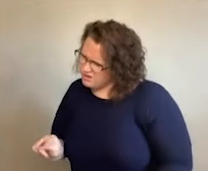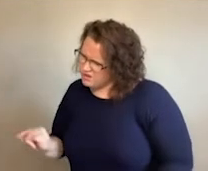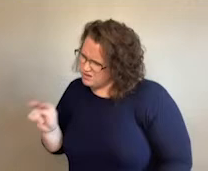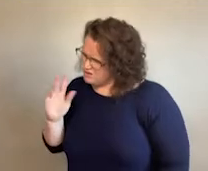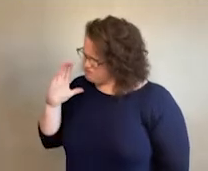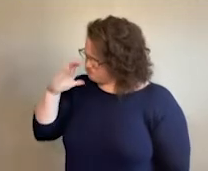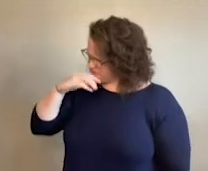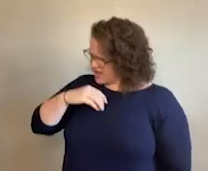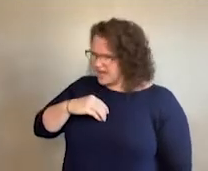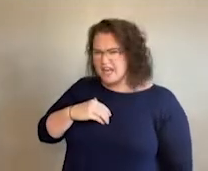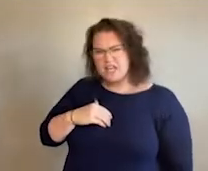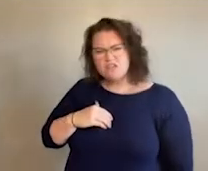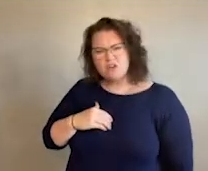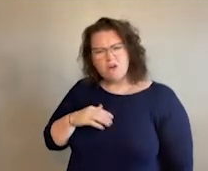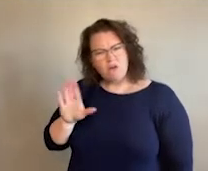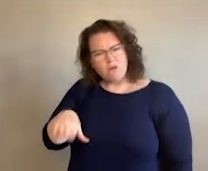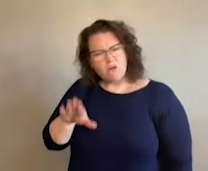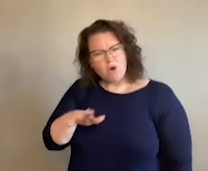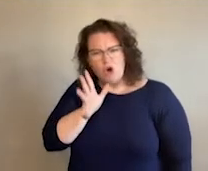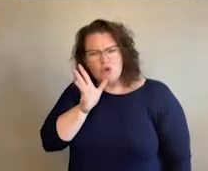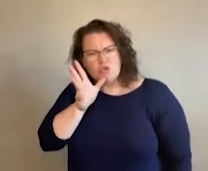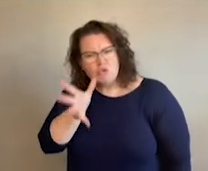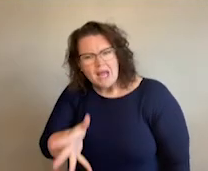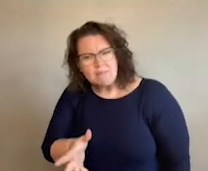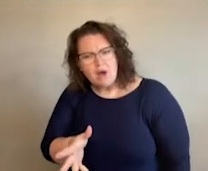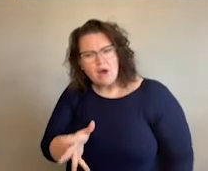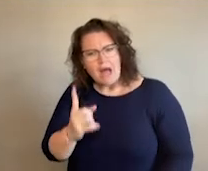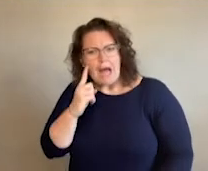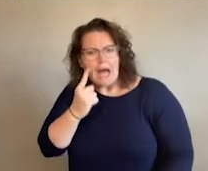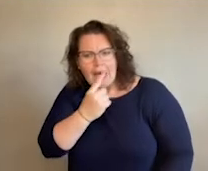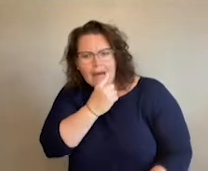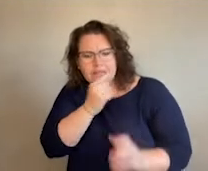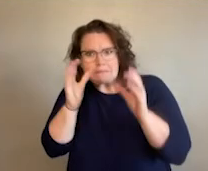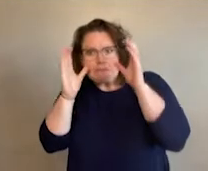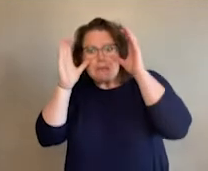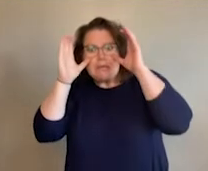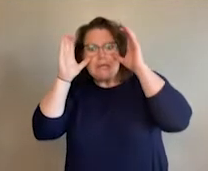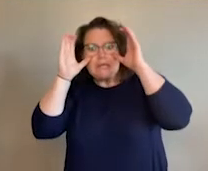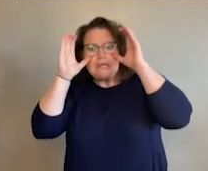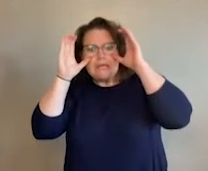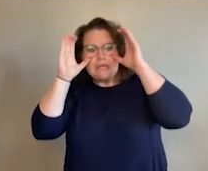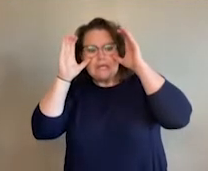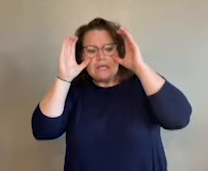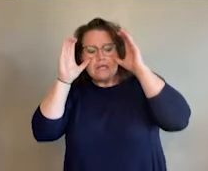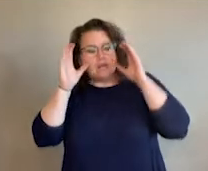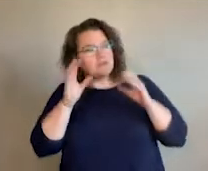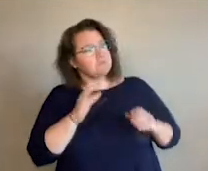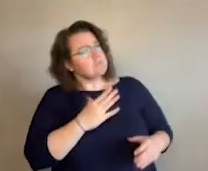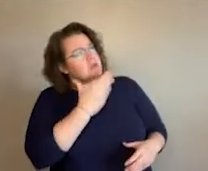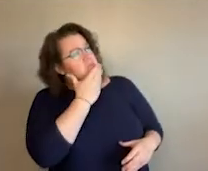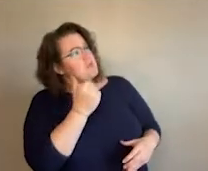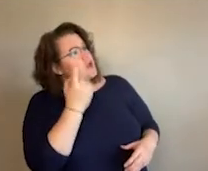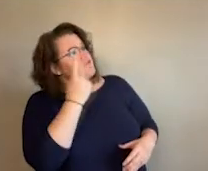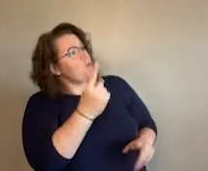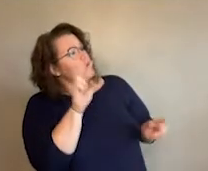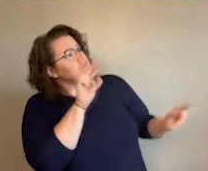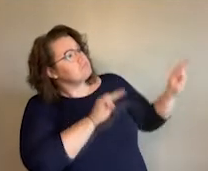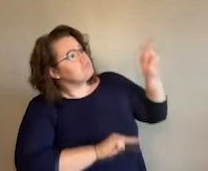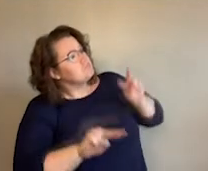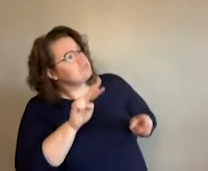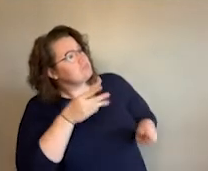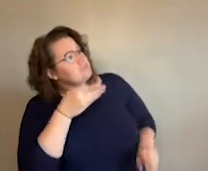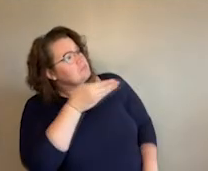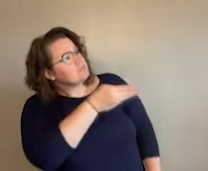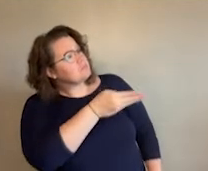very strange. "Oh, grandmother, what great big eyes you have," said she. "The better to see you, my dear,"